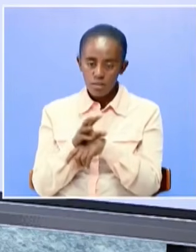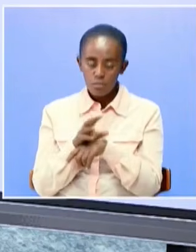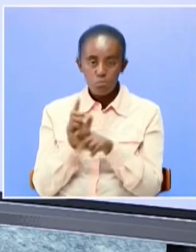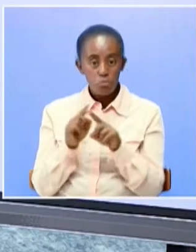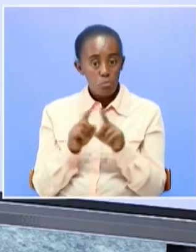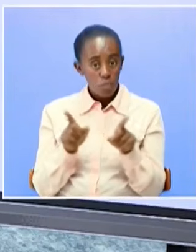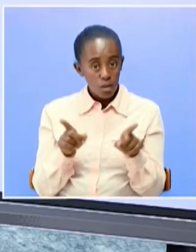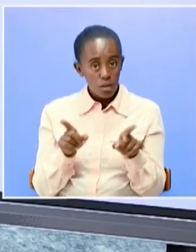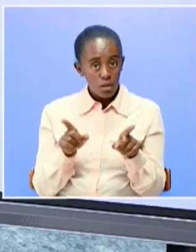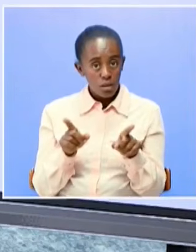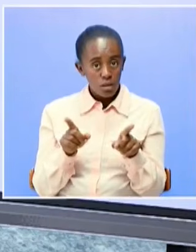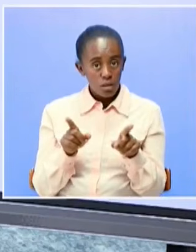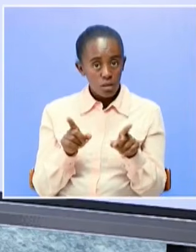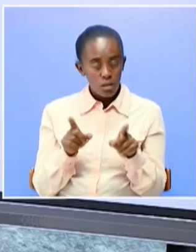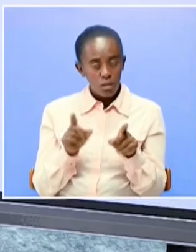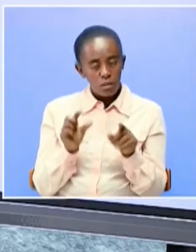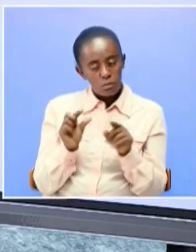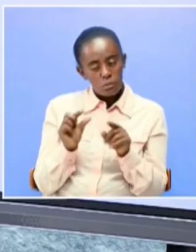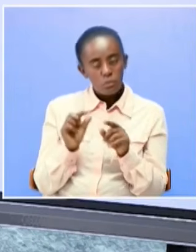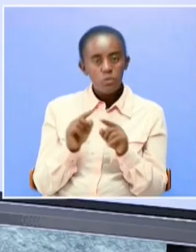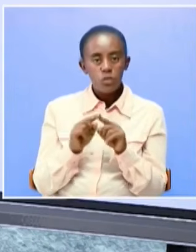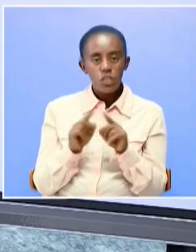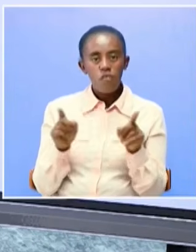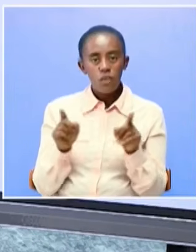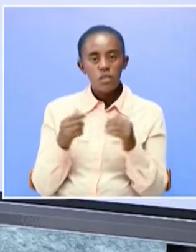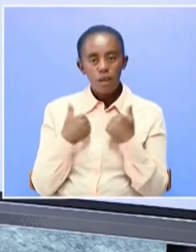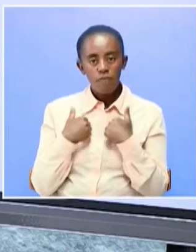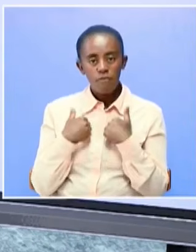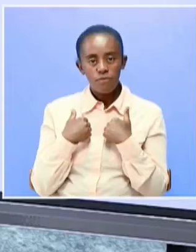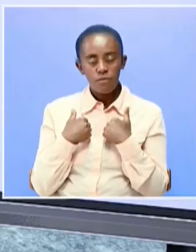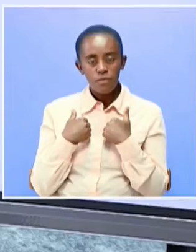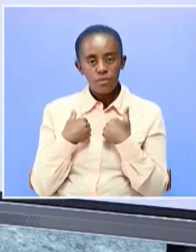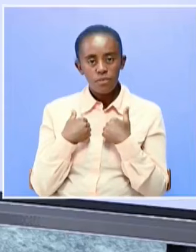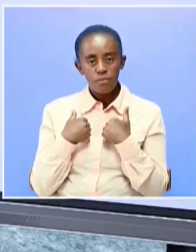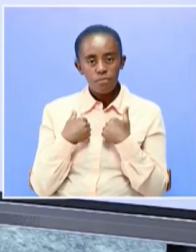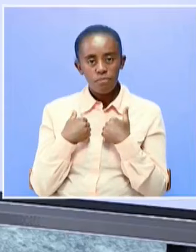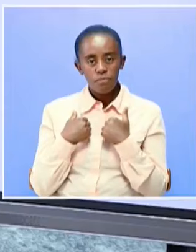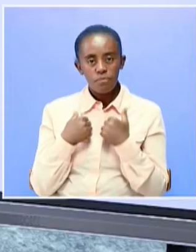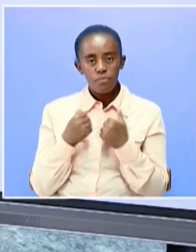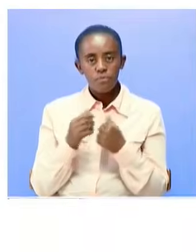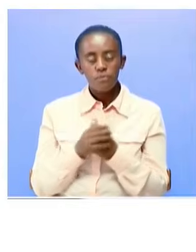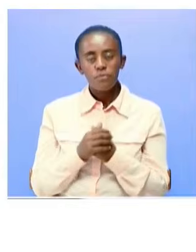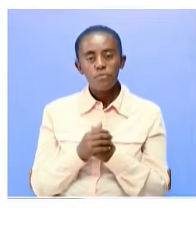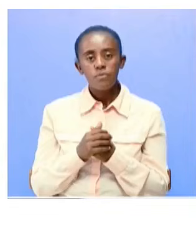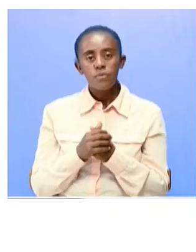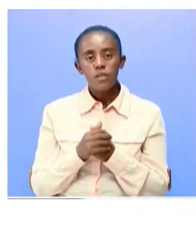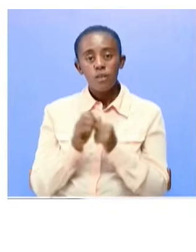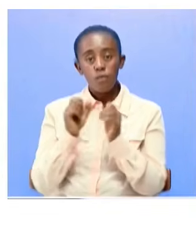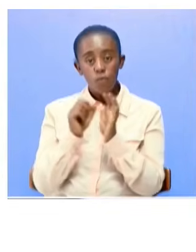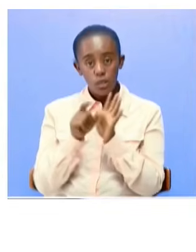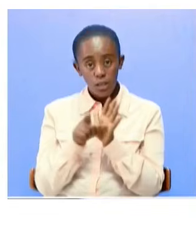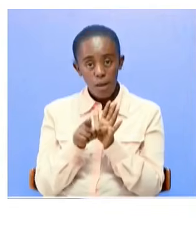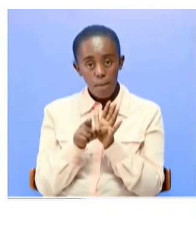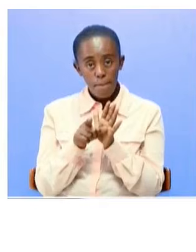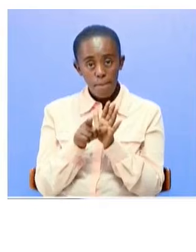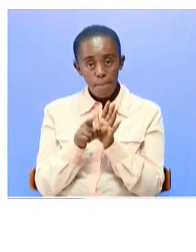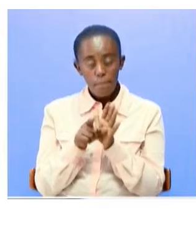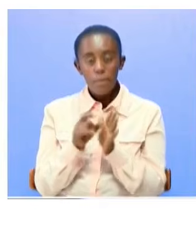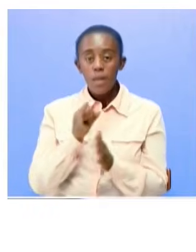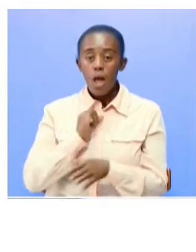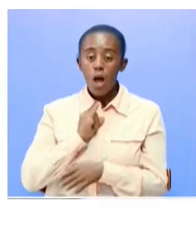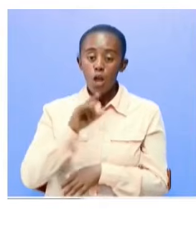But they have a slight difference. Here, for example, here, I